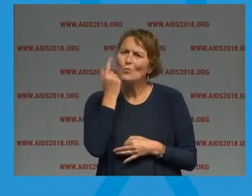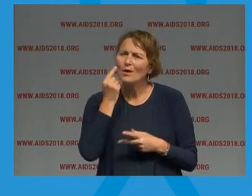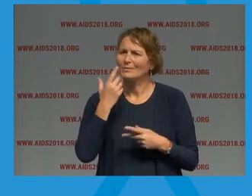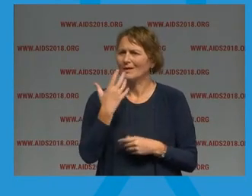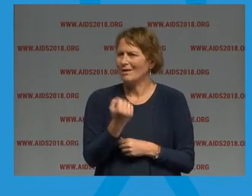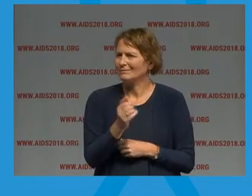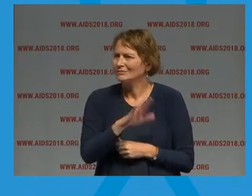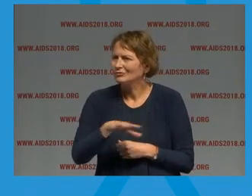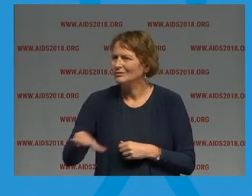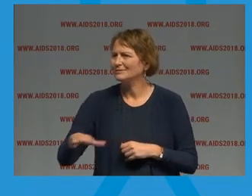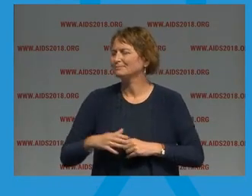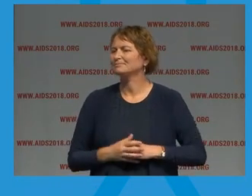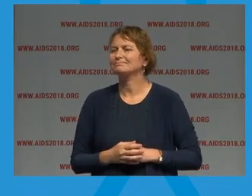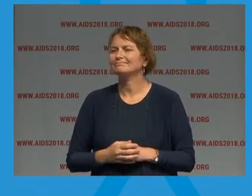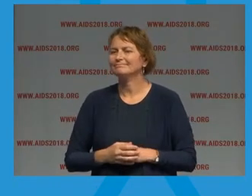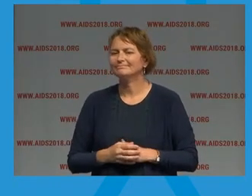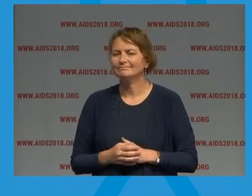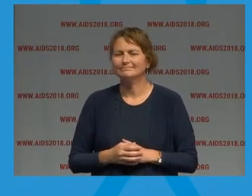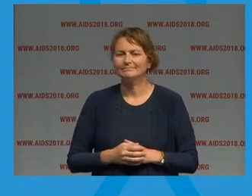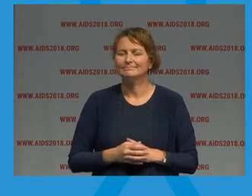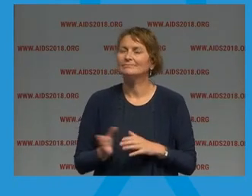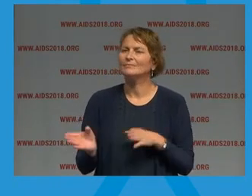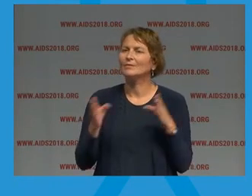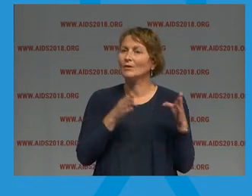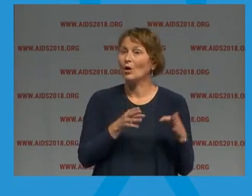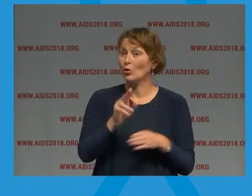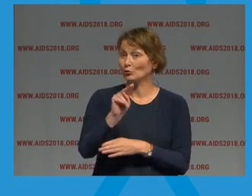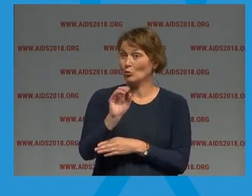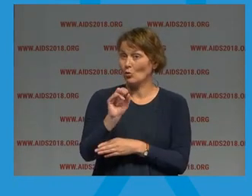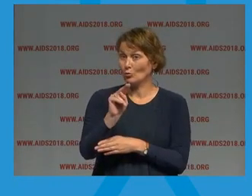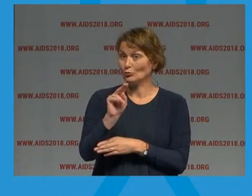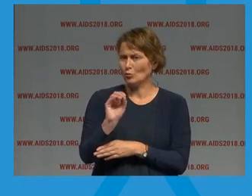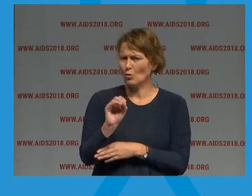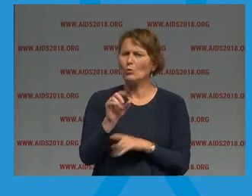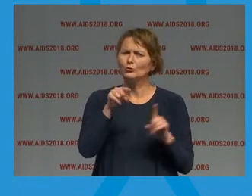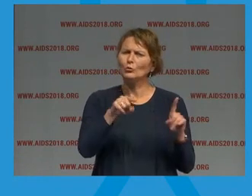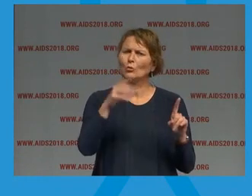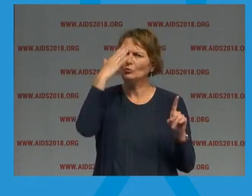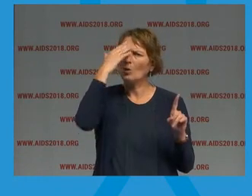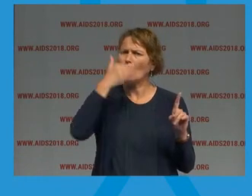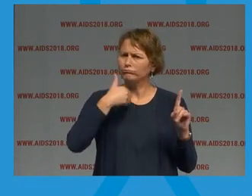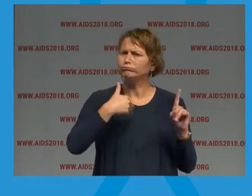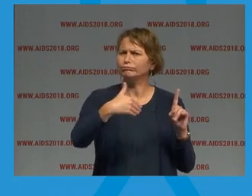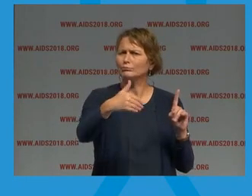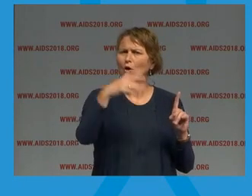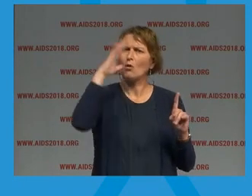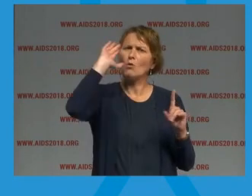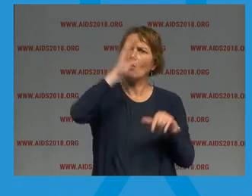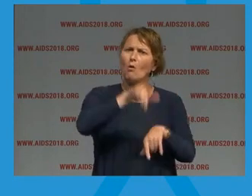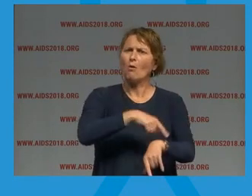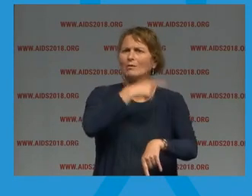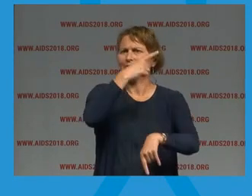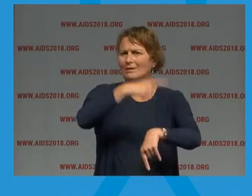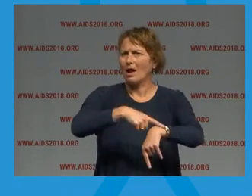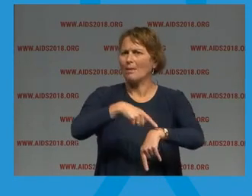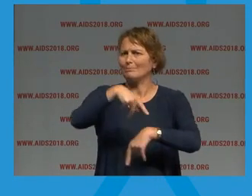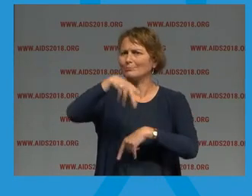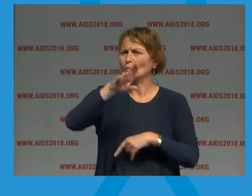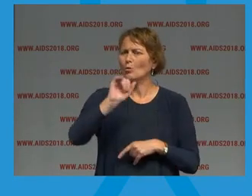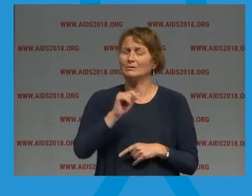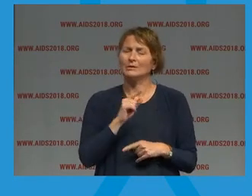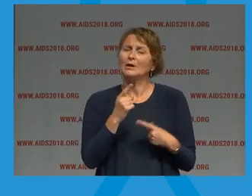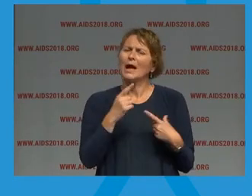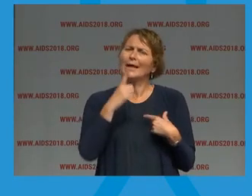No, turning to you now. You've known Prudence for a very long time, at a personal level and I think also